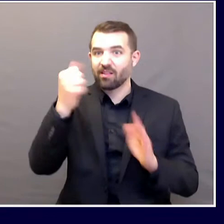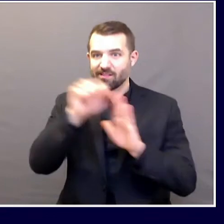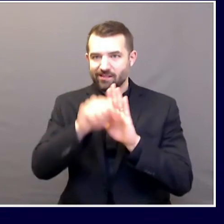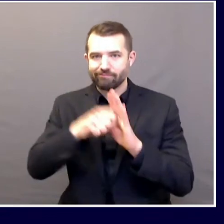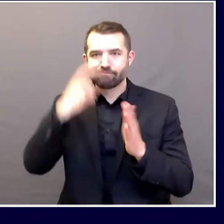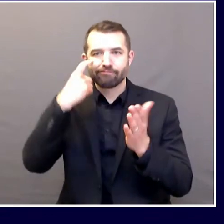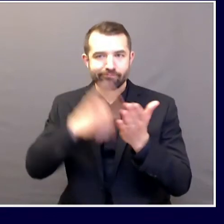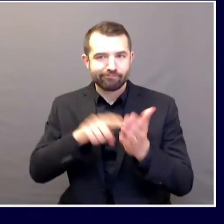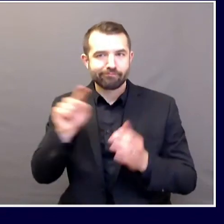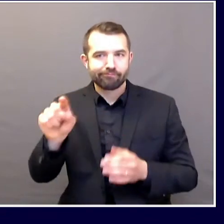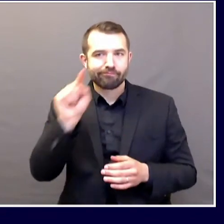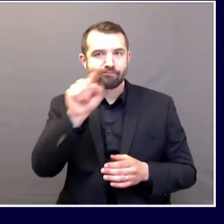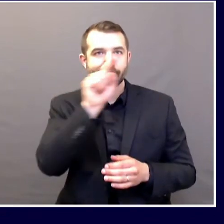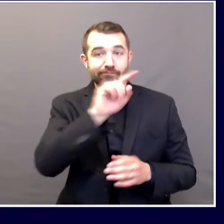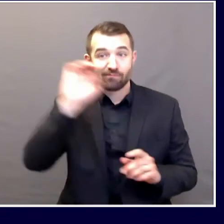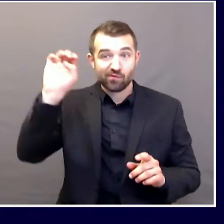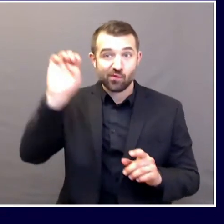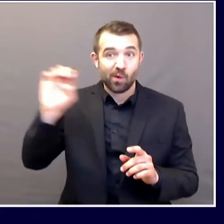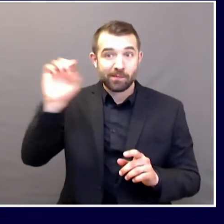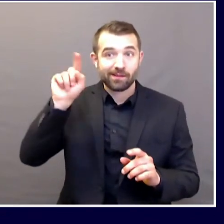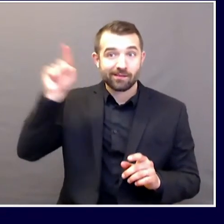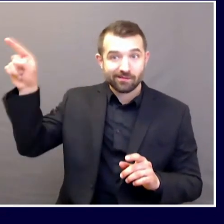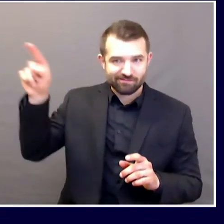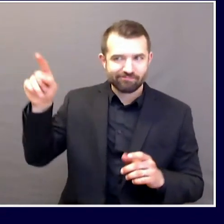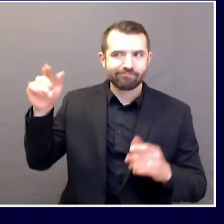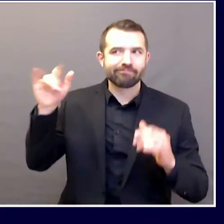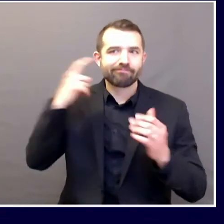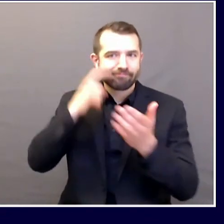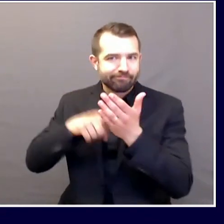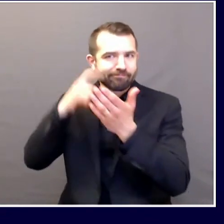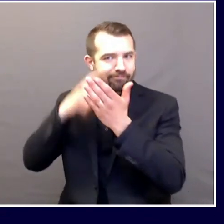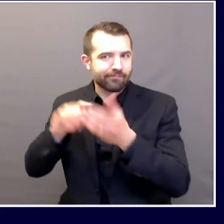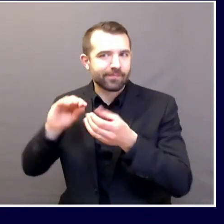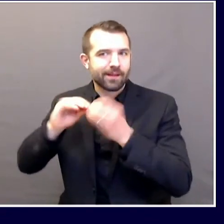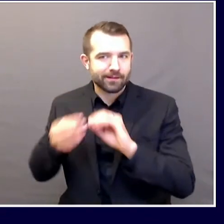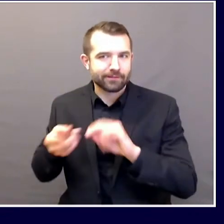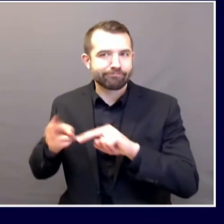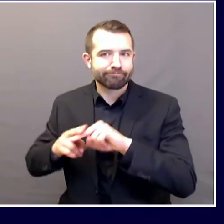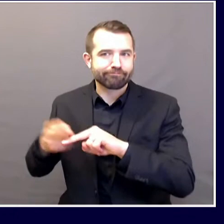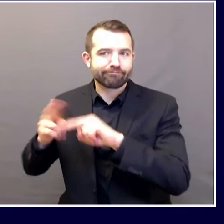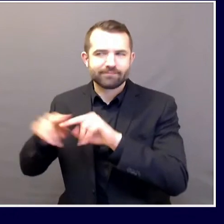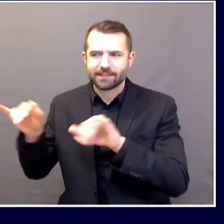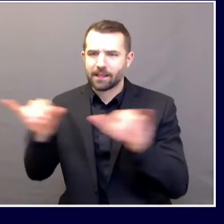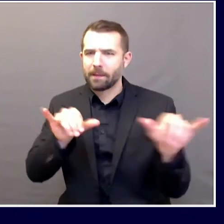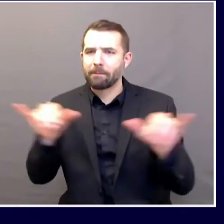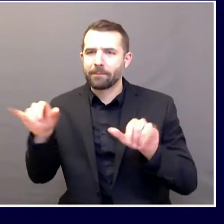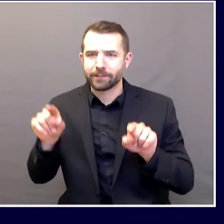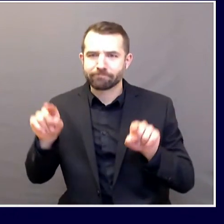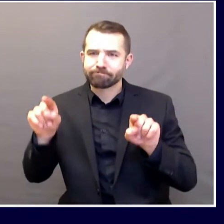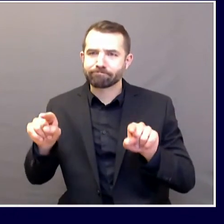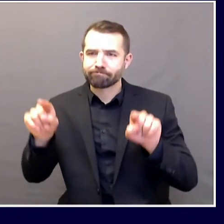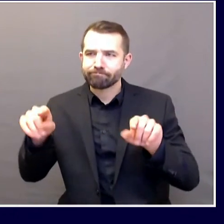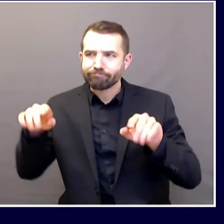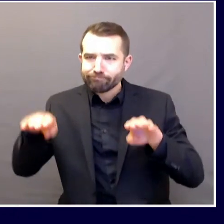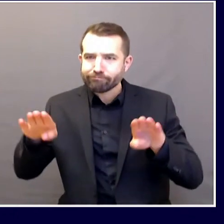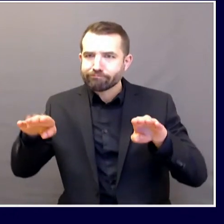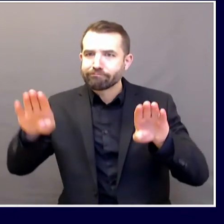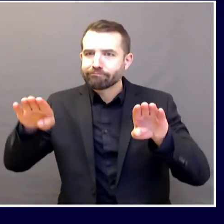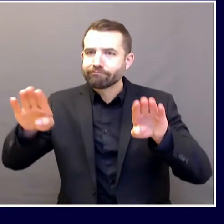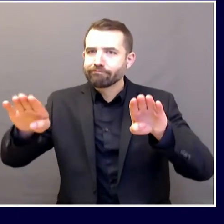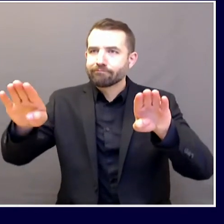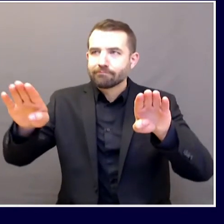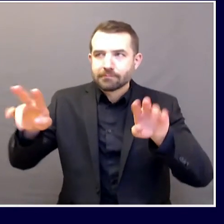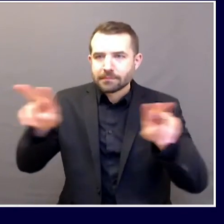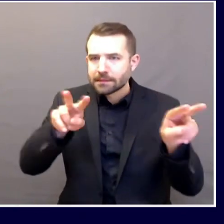Europe. Again, we are keeping very close tabs on them to see what might be causing them and where we might be able to